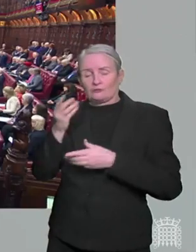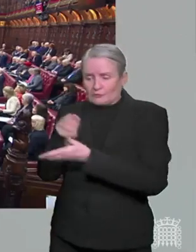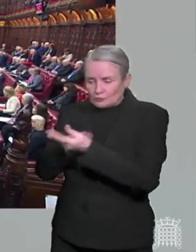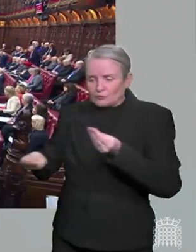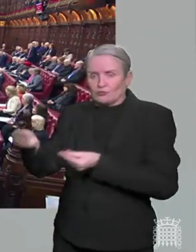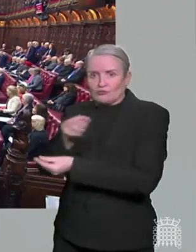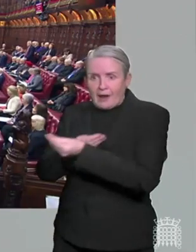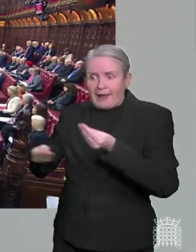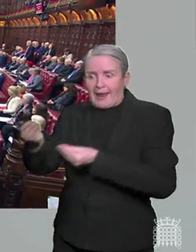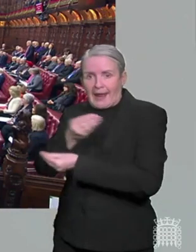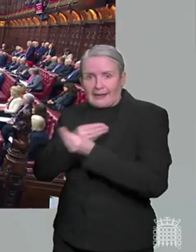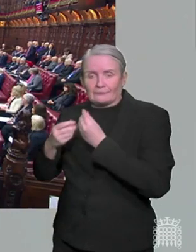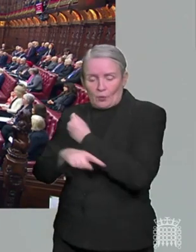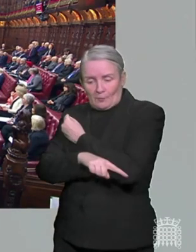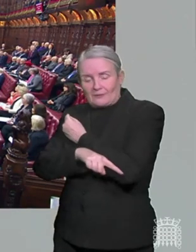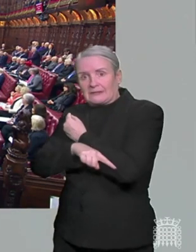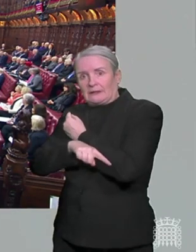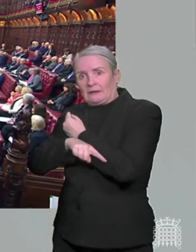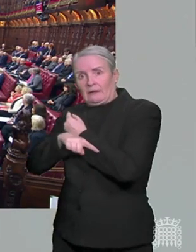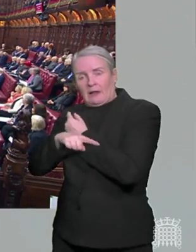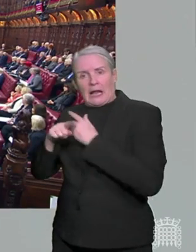record. My Lords,